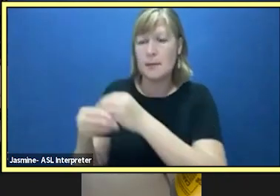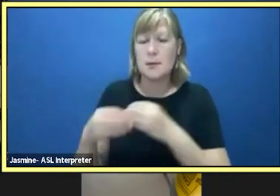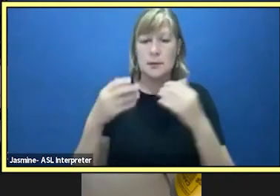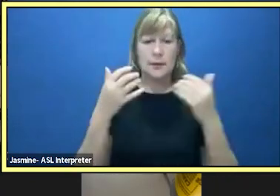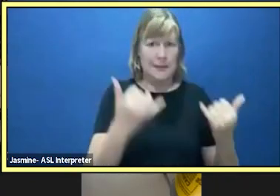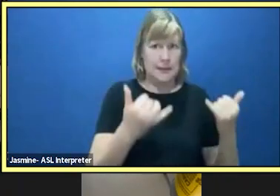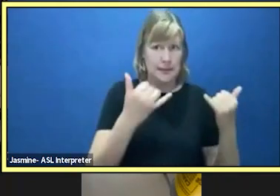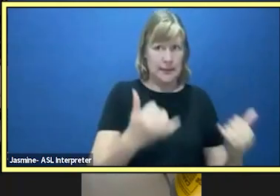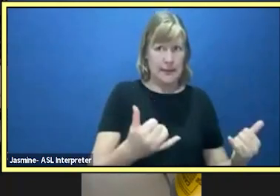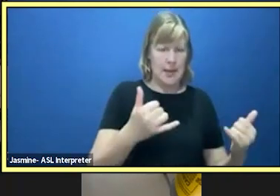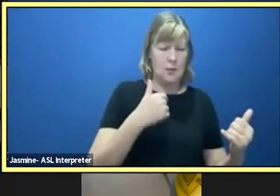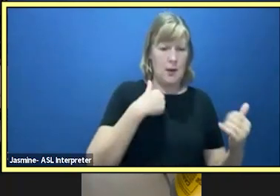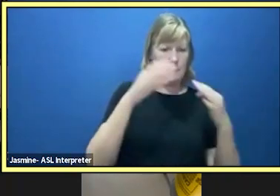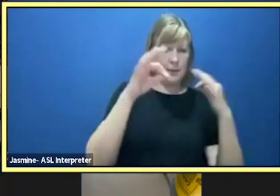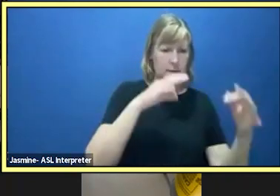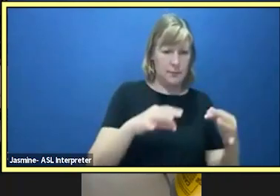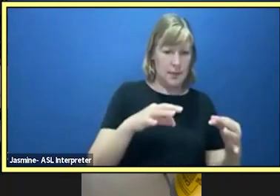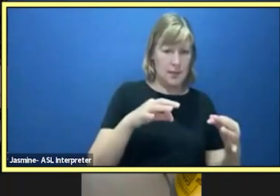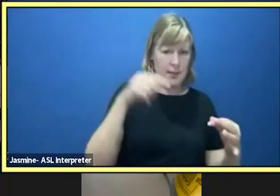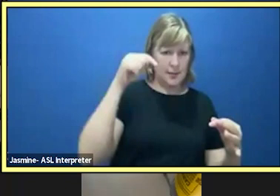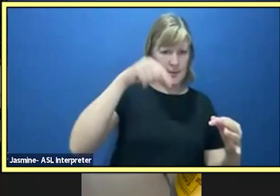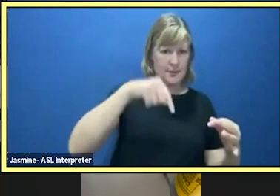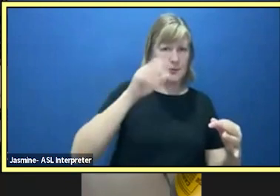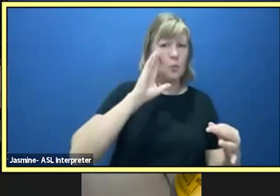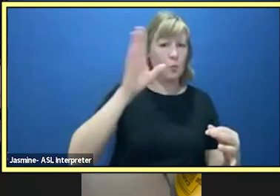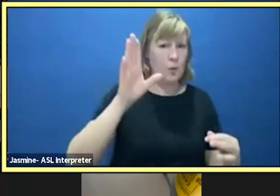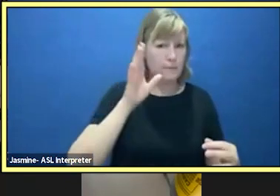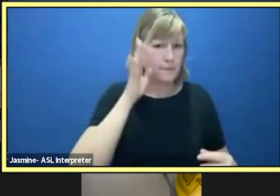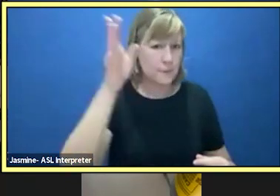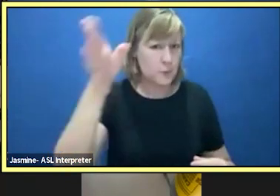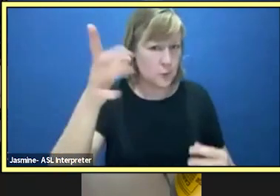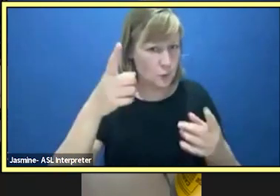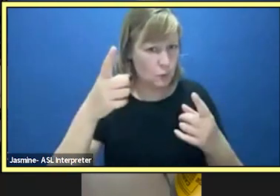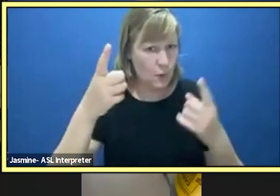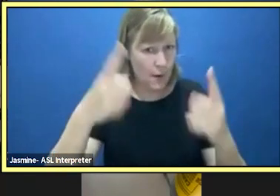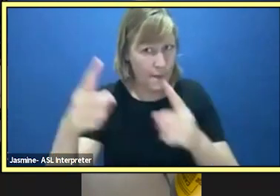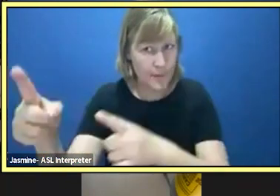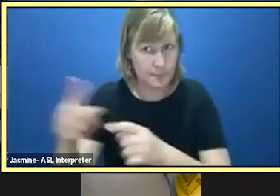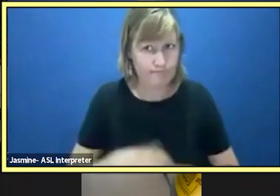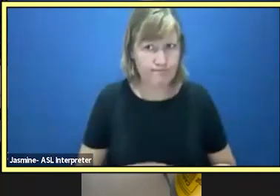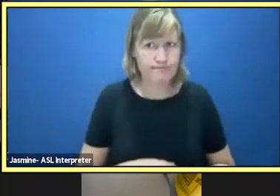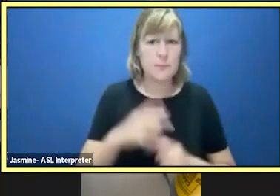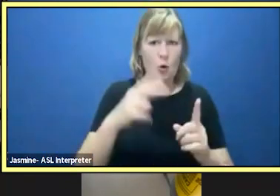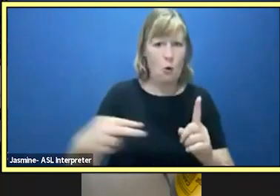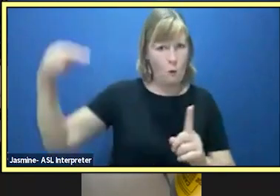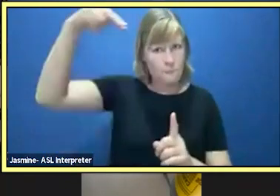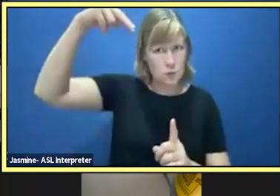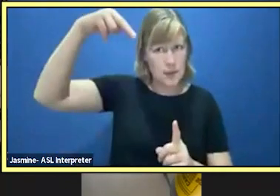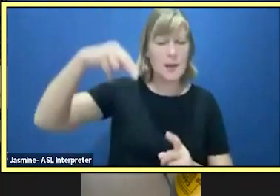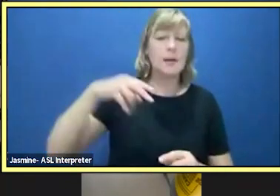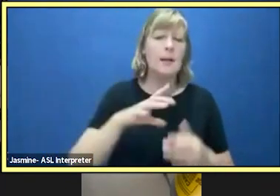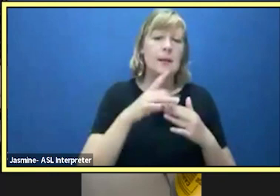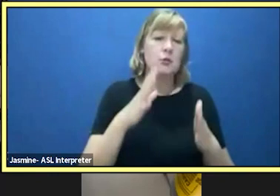there'll also be oversight. So a leadership team of EOHHS and BHDDH, we will